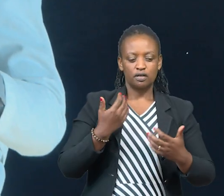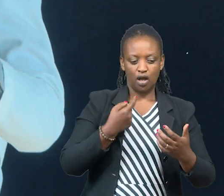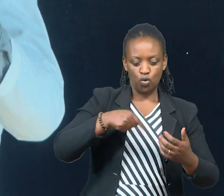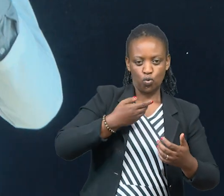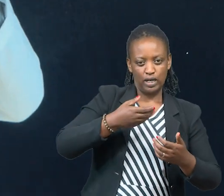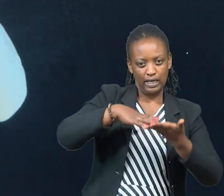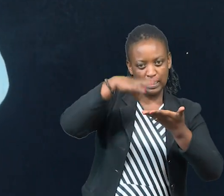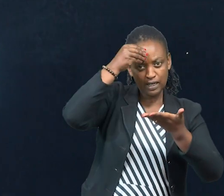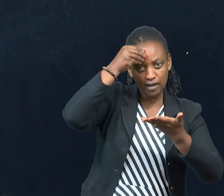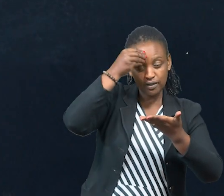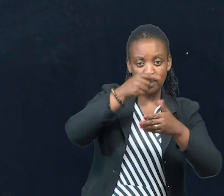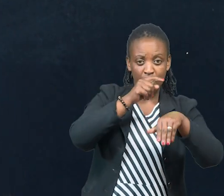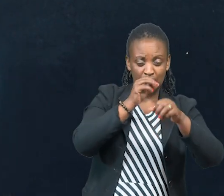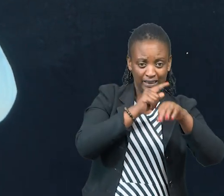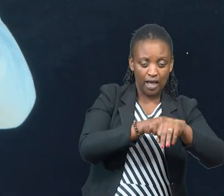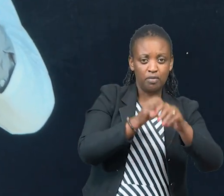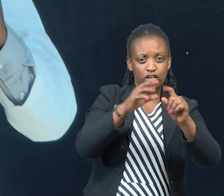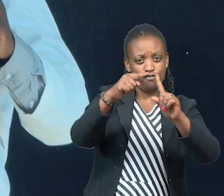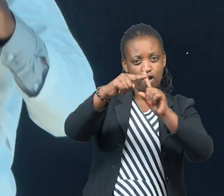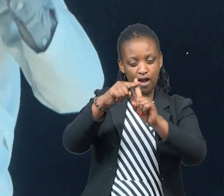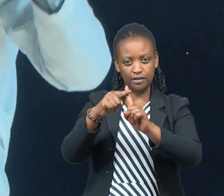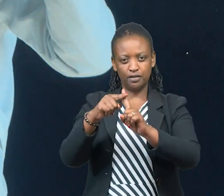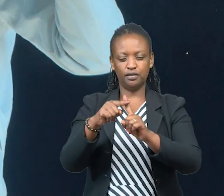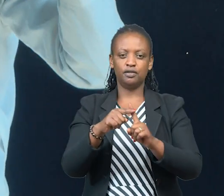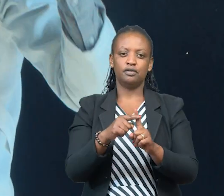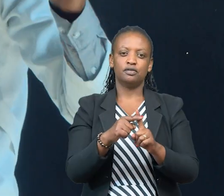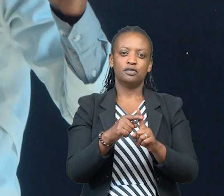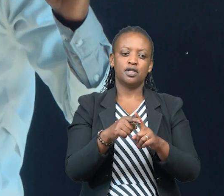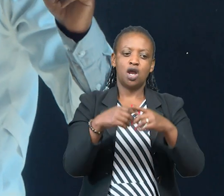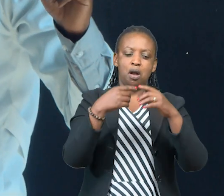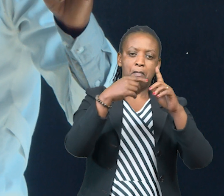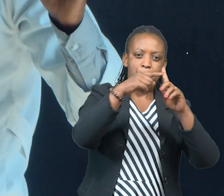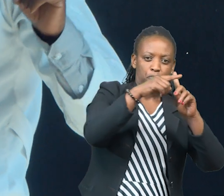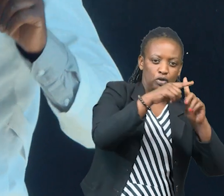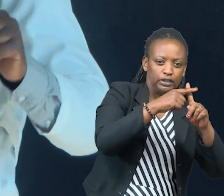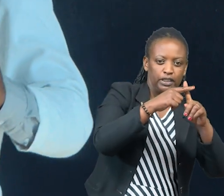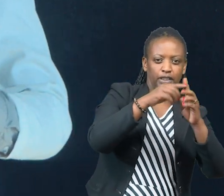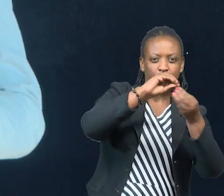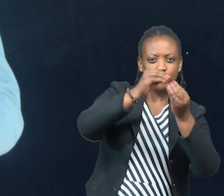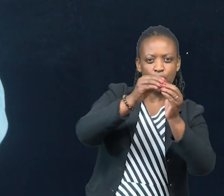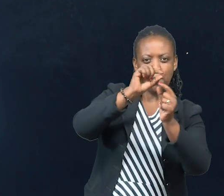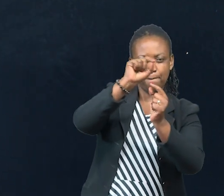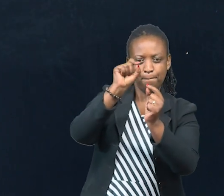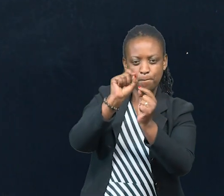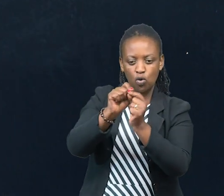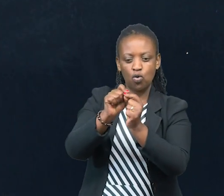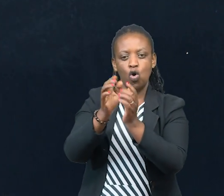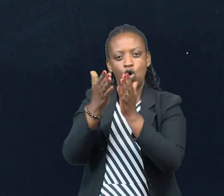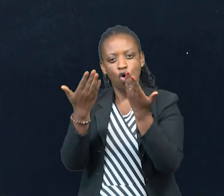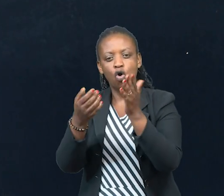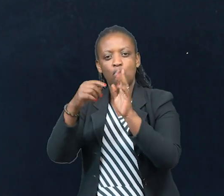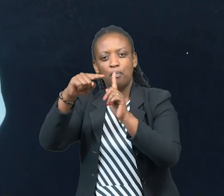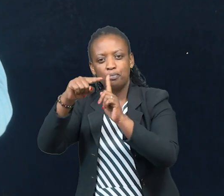that when you add, okay, a positive integer to a positive